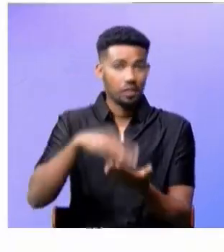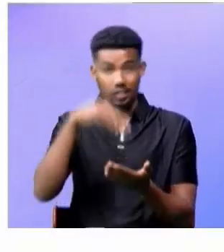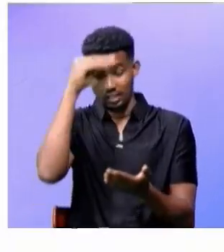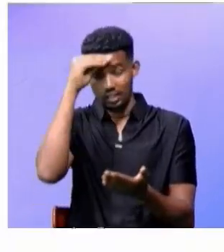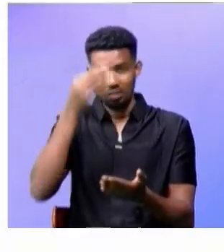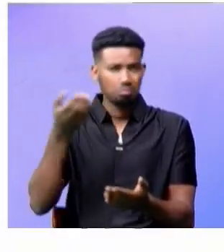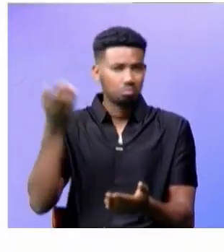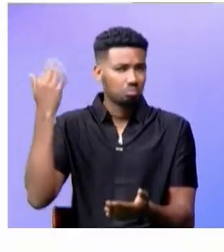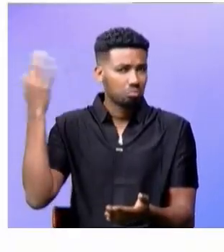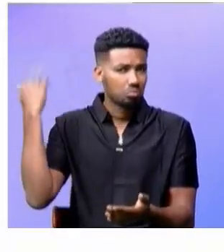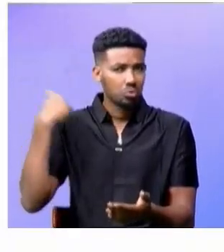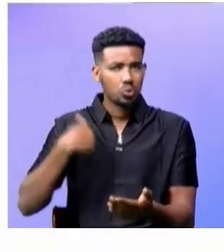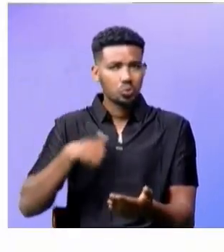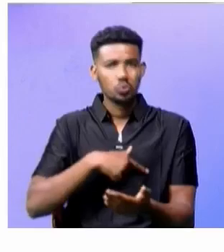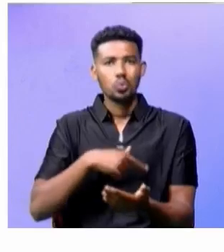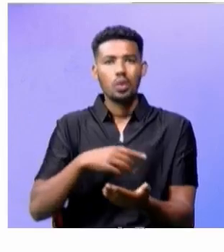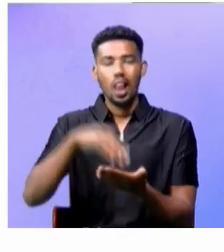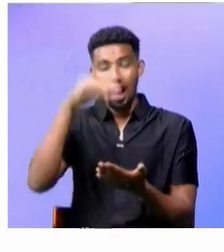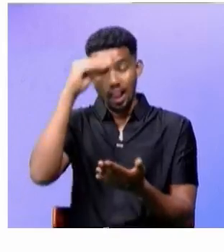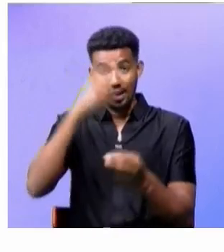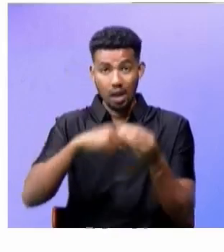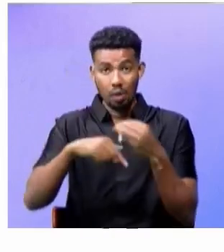learning about contracted